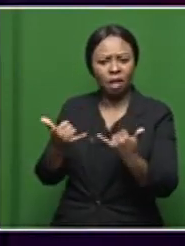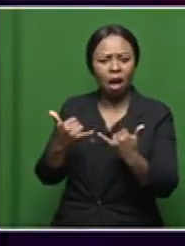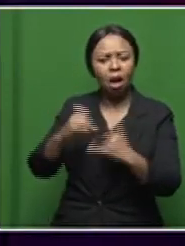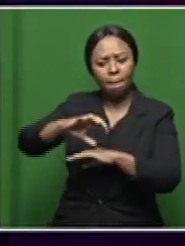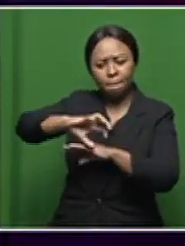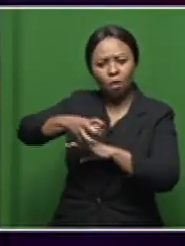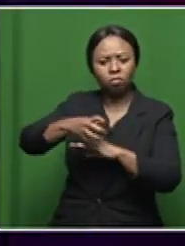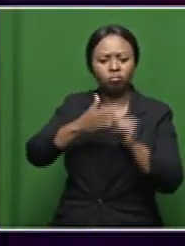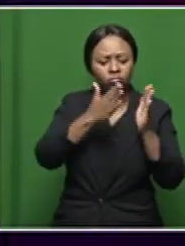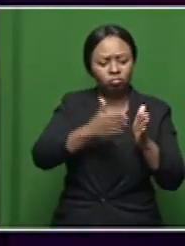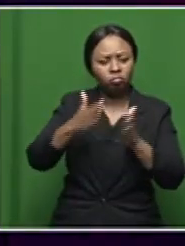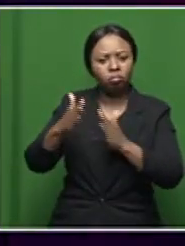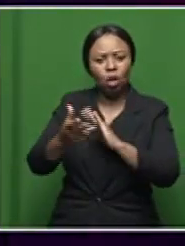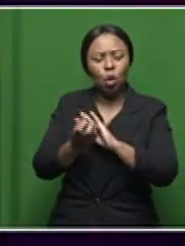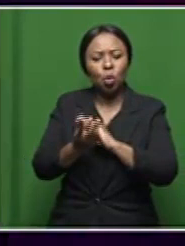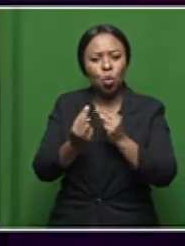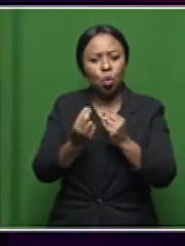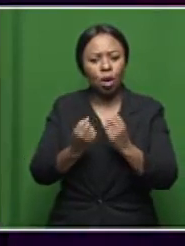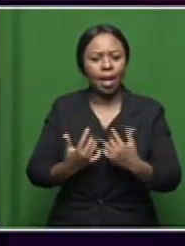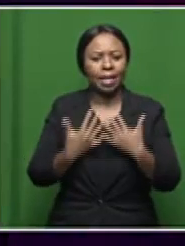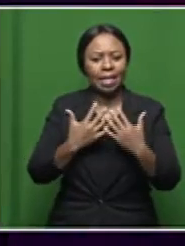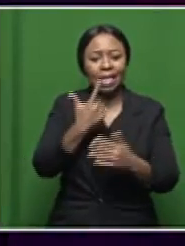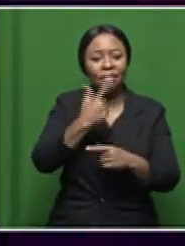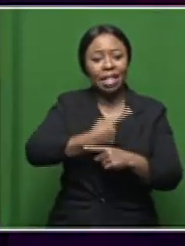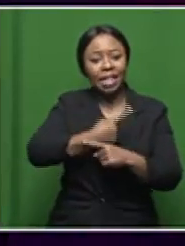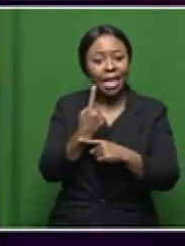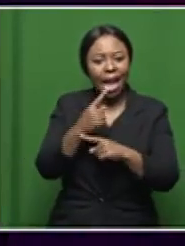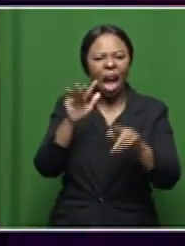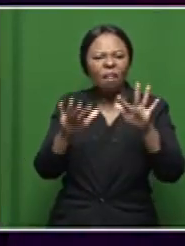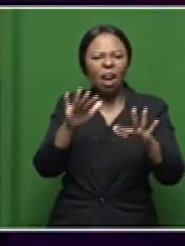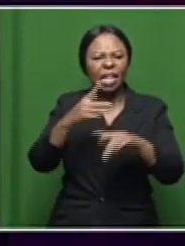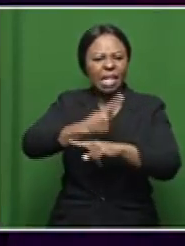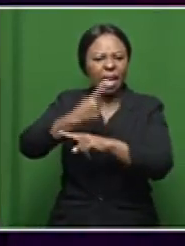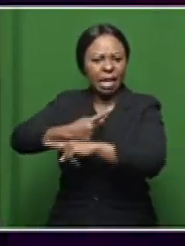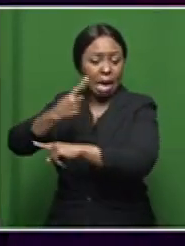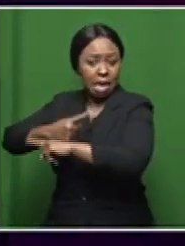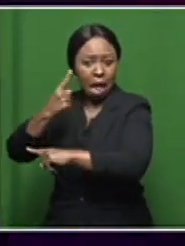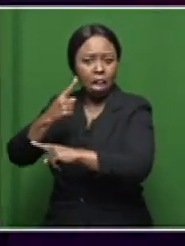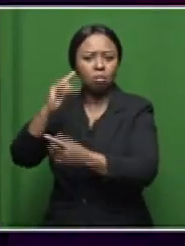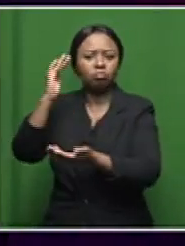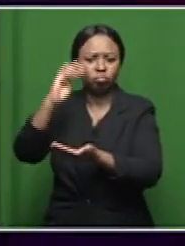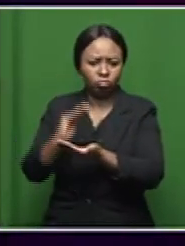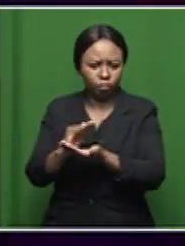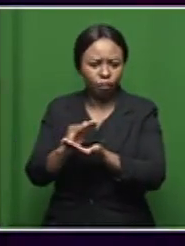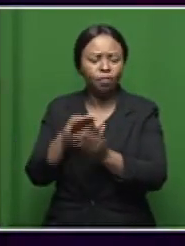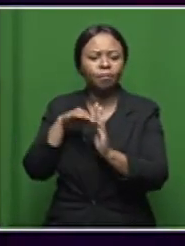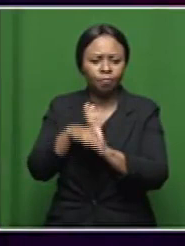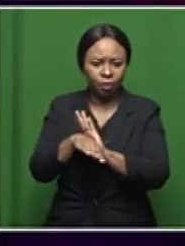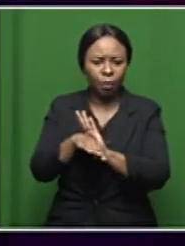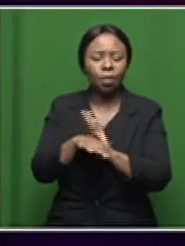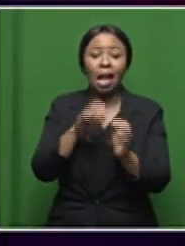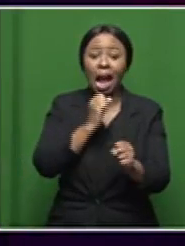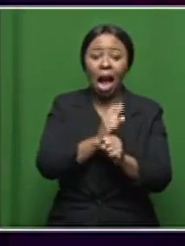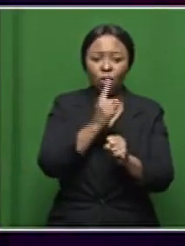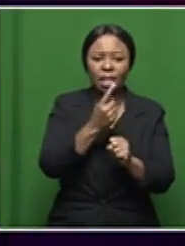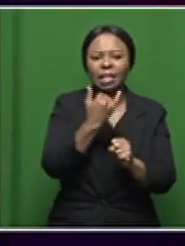provincial breakdown of new cases, the 7-day moving average daily numbers of cases has decreased. Gauteng remains the epicenter